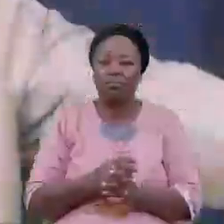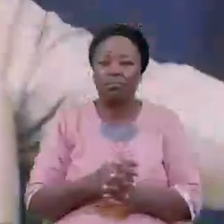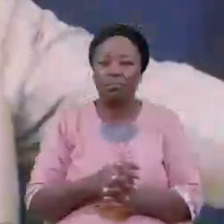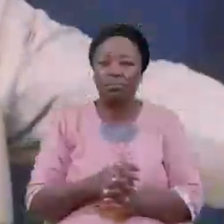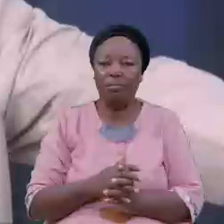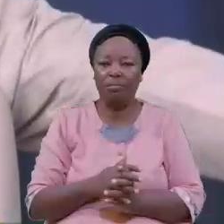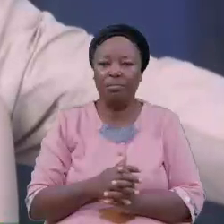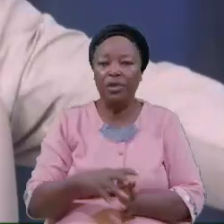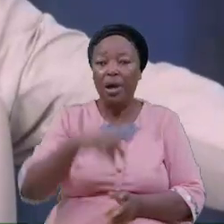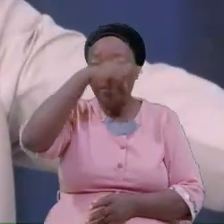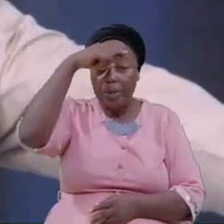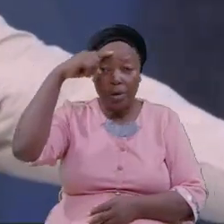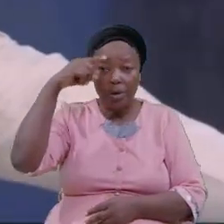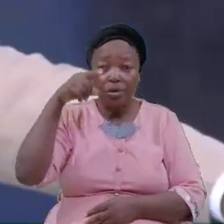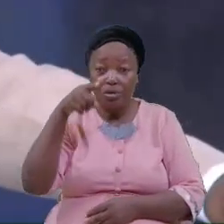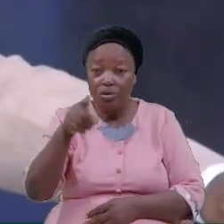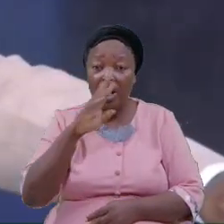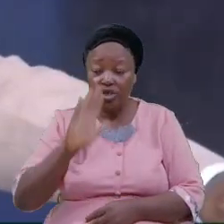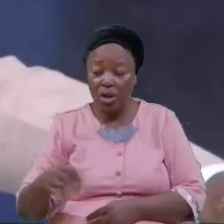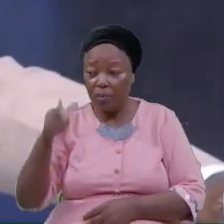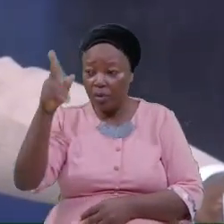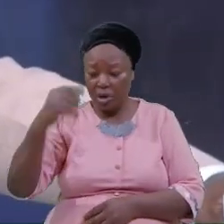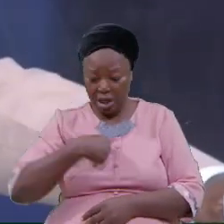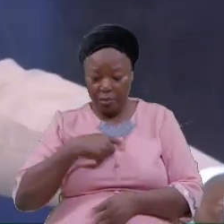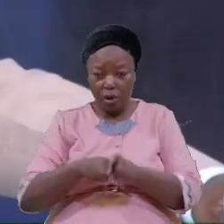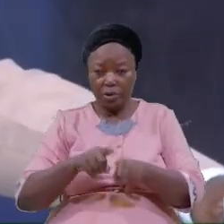Because I'm a child of God,